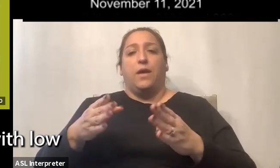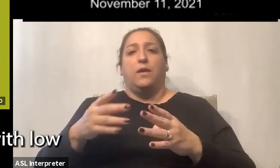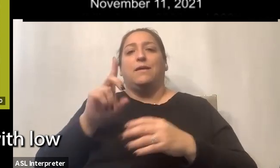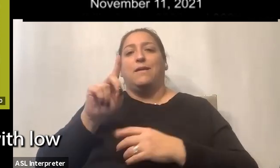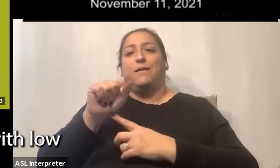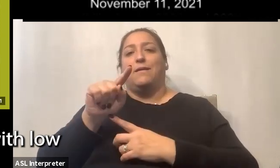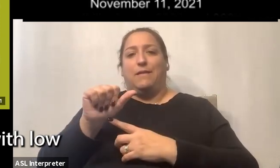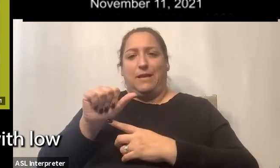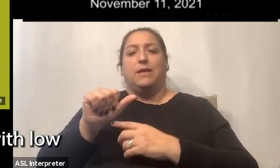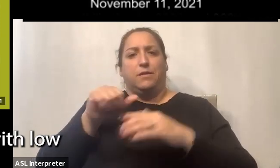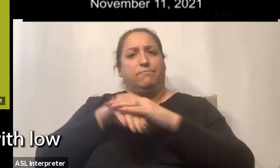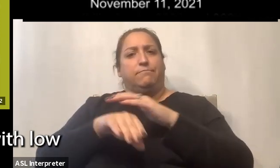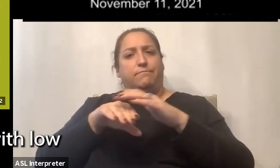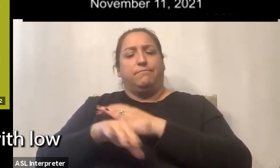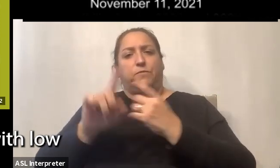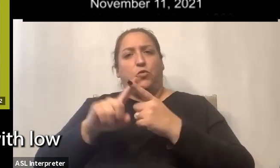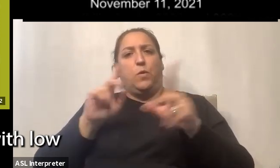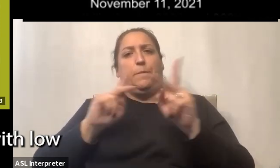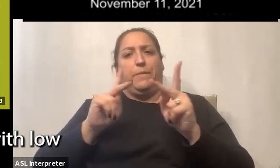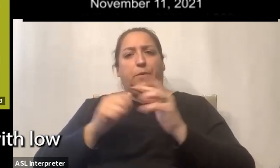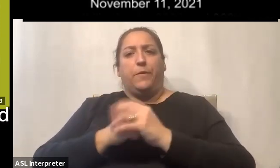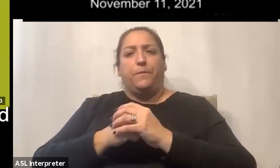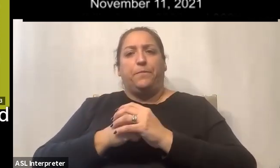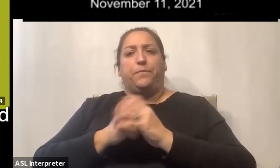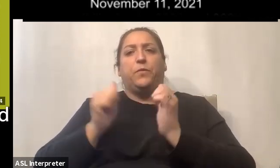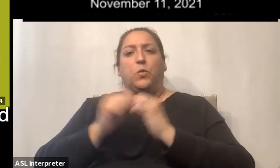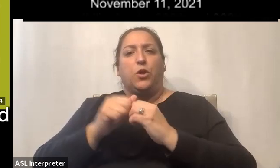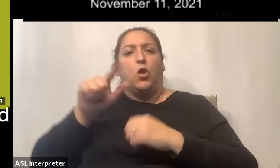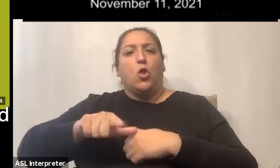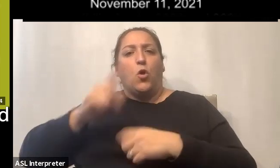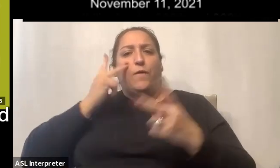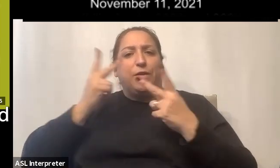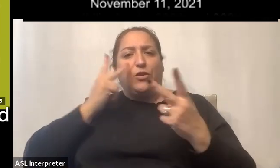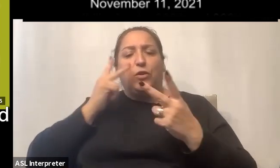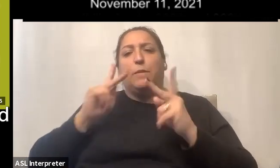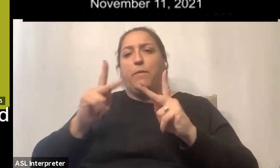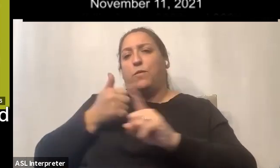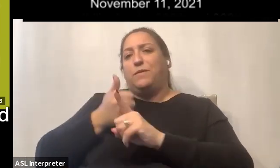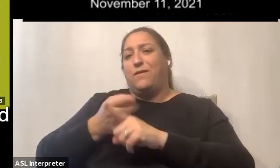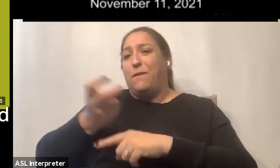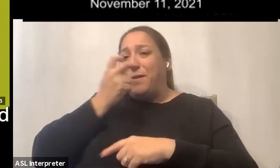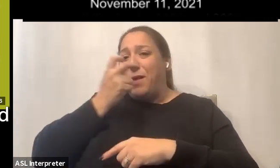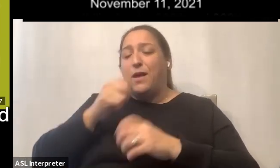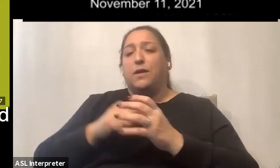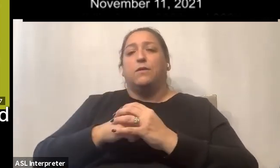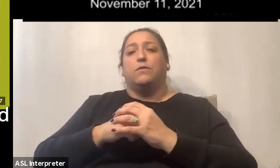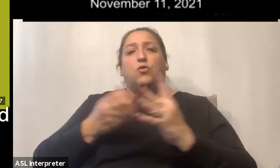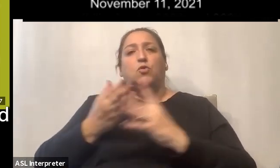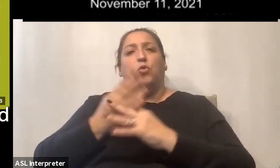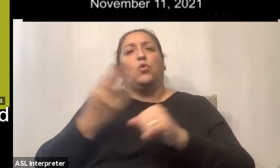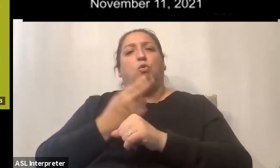made accessible to people with low vision or people who are blind is through using